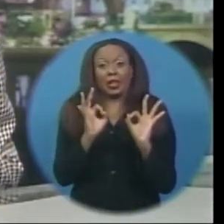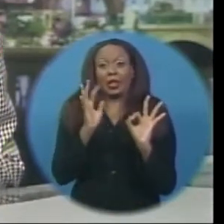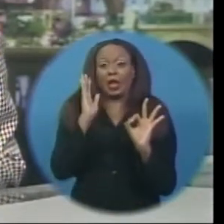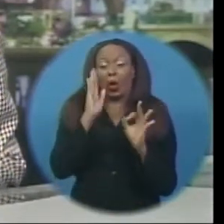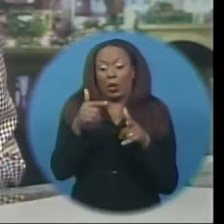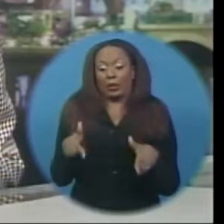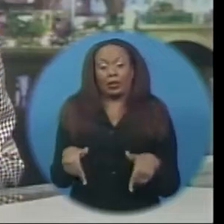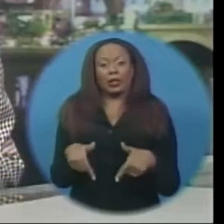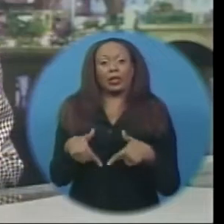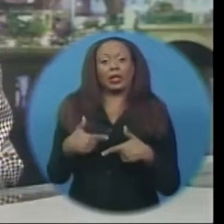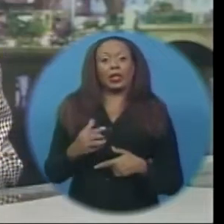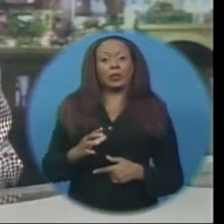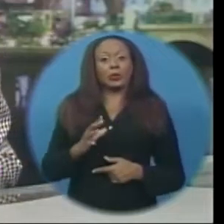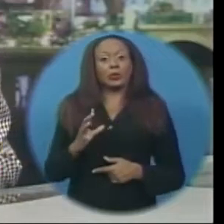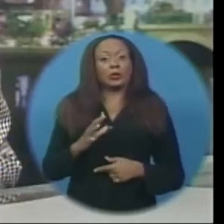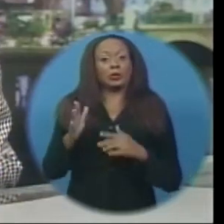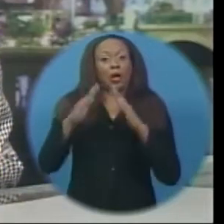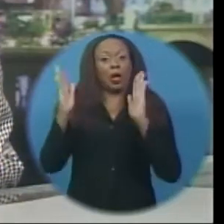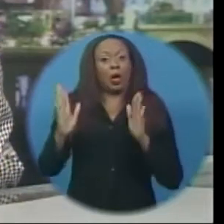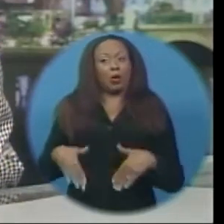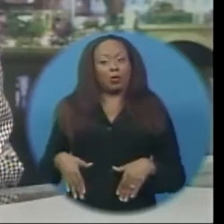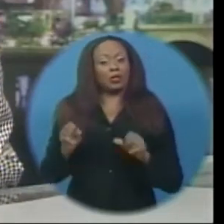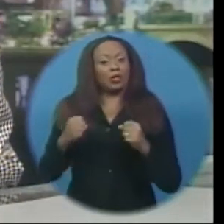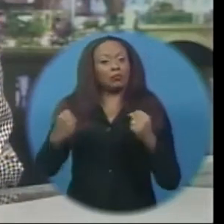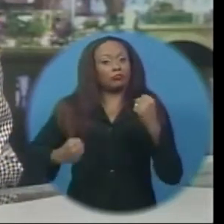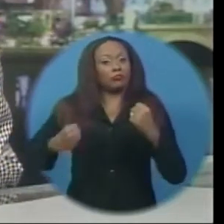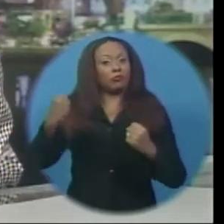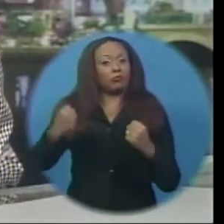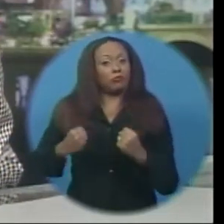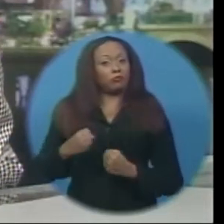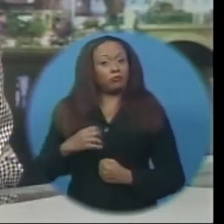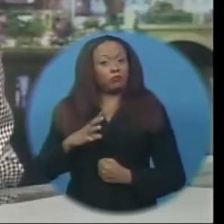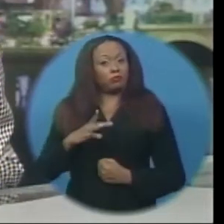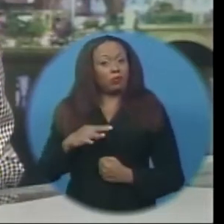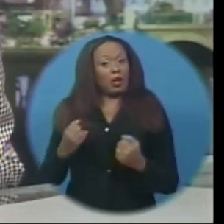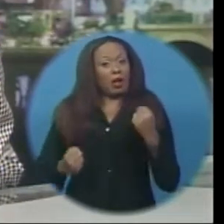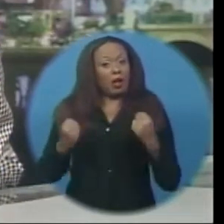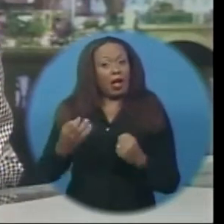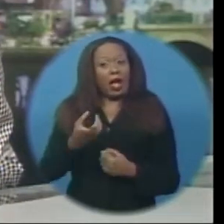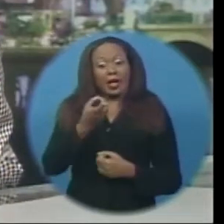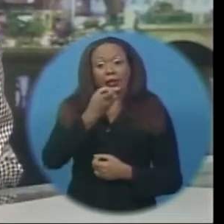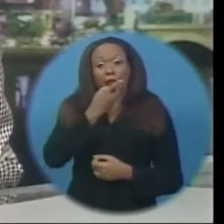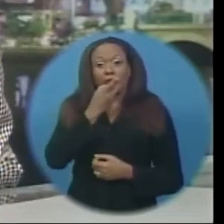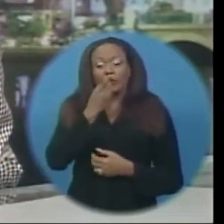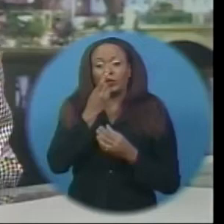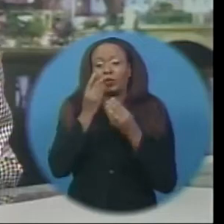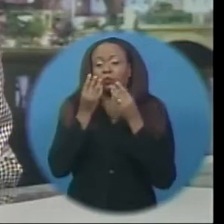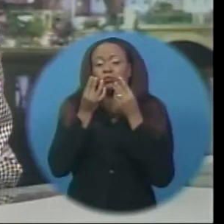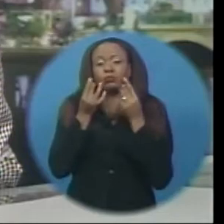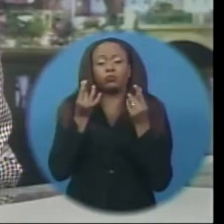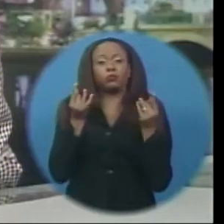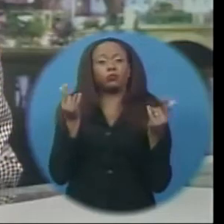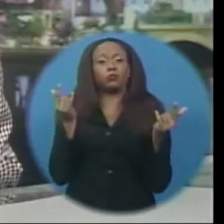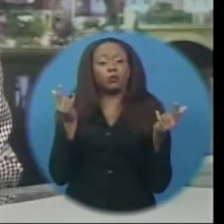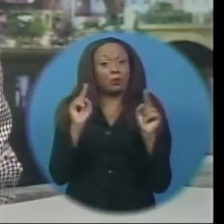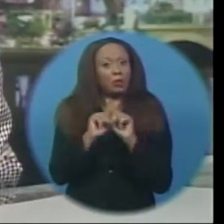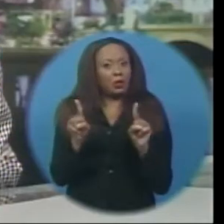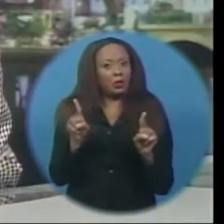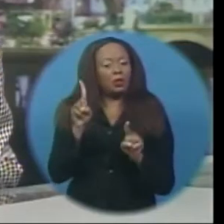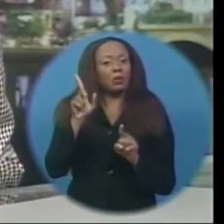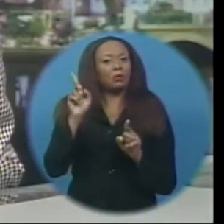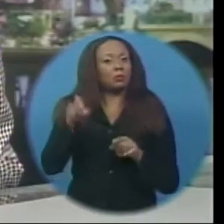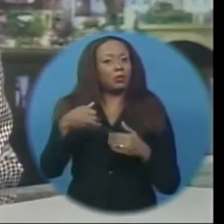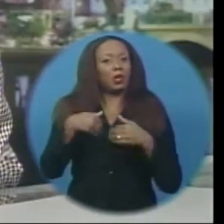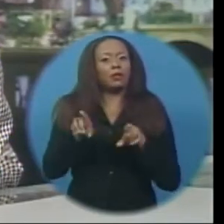villa, access to a fleet of sports cars, and dinners for life. The candidates, however, must have a degree in